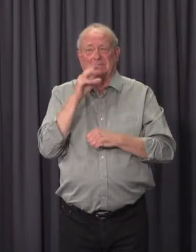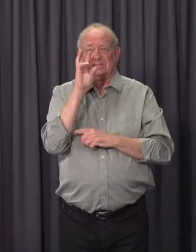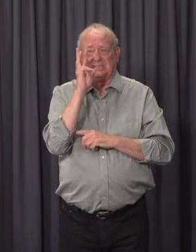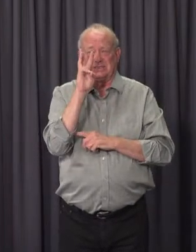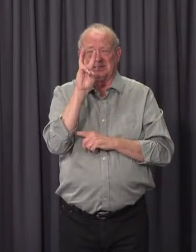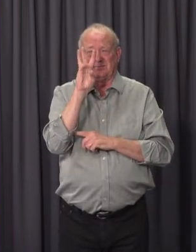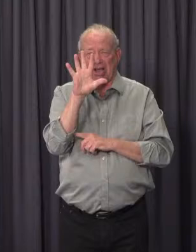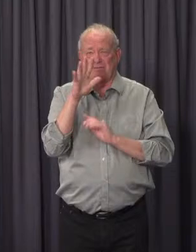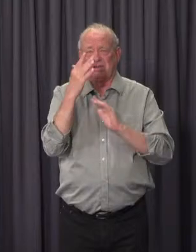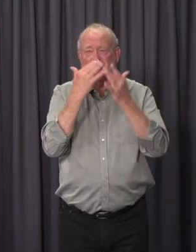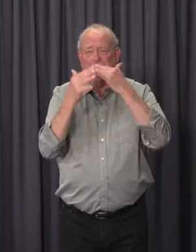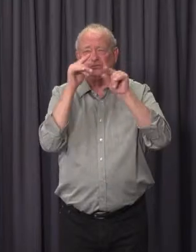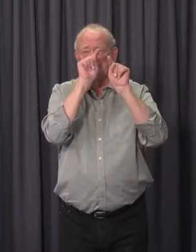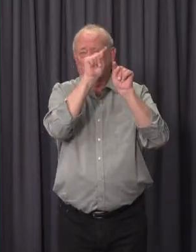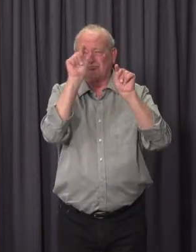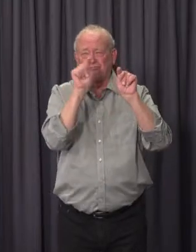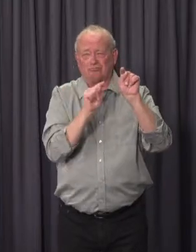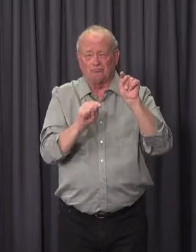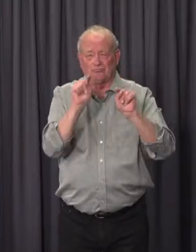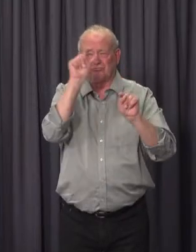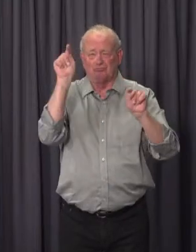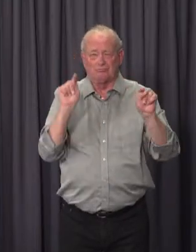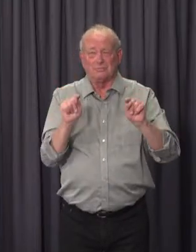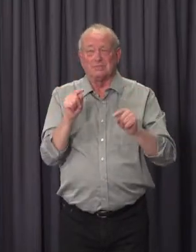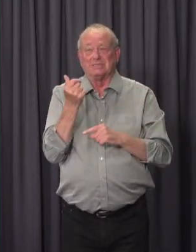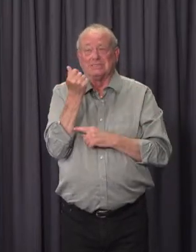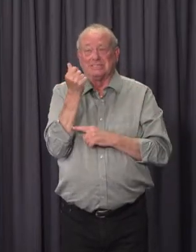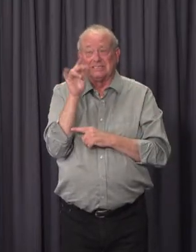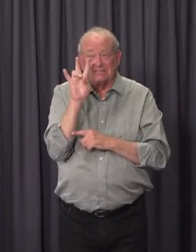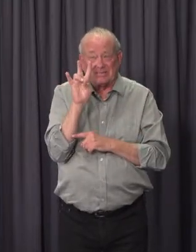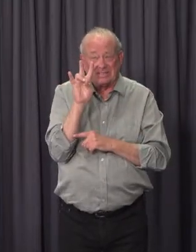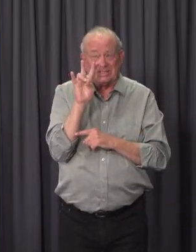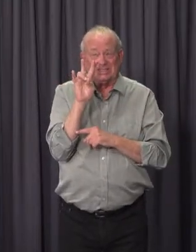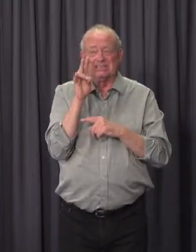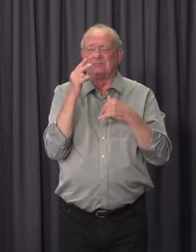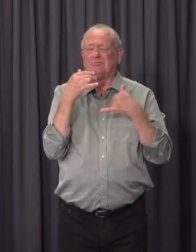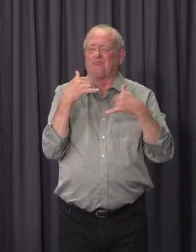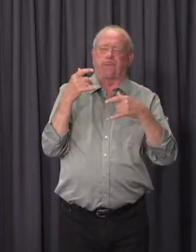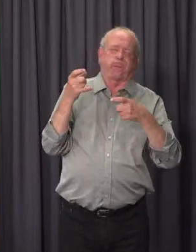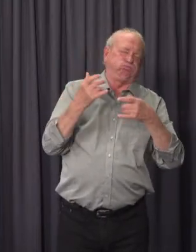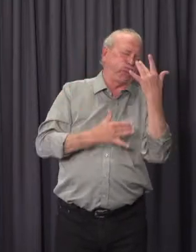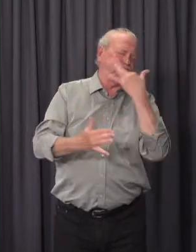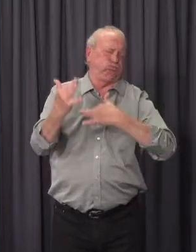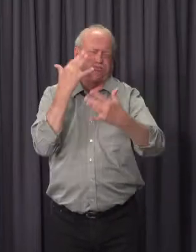far this year, we've responded to 521 wildfires, burning more